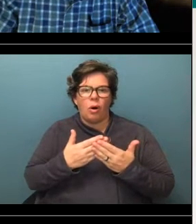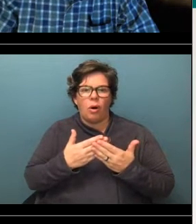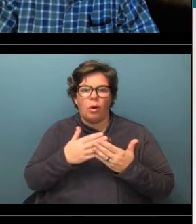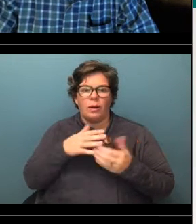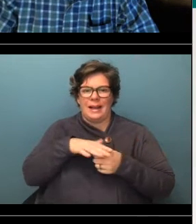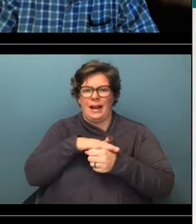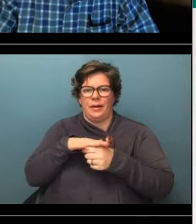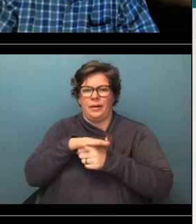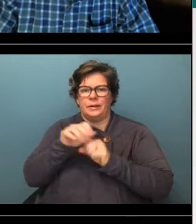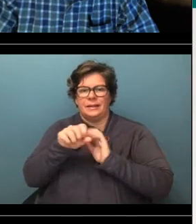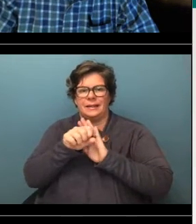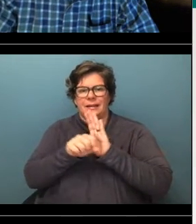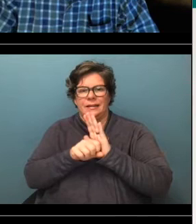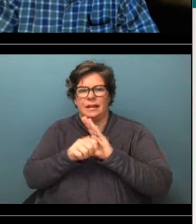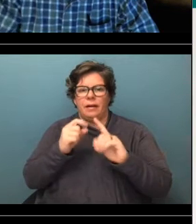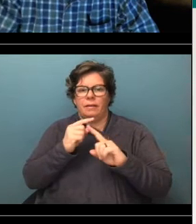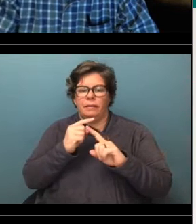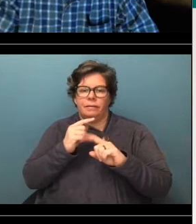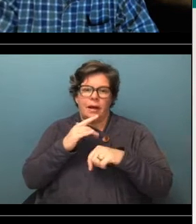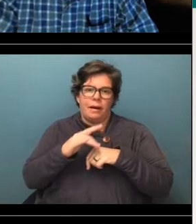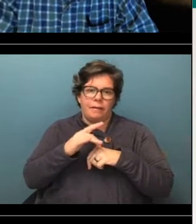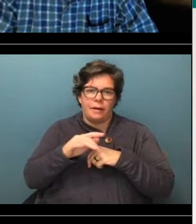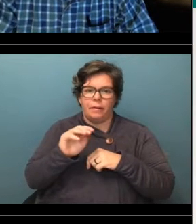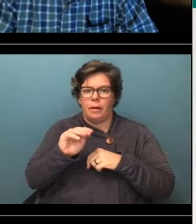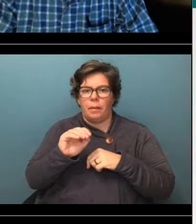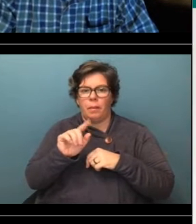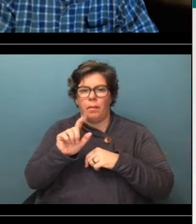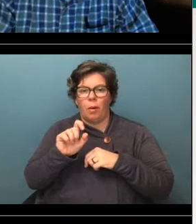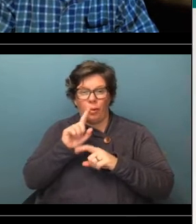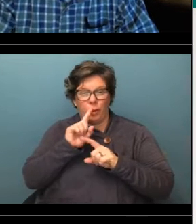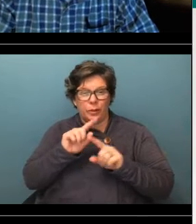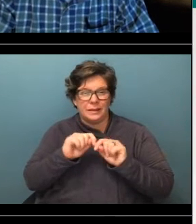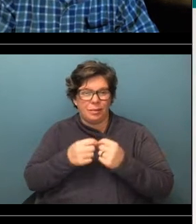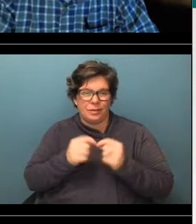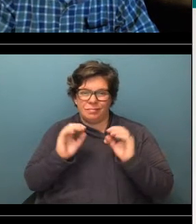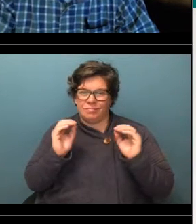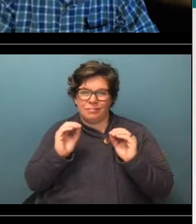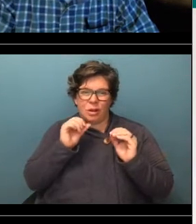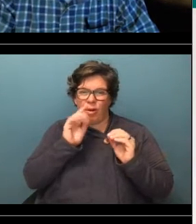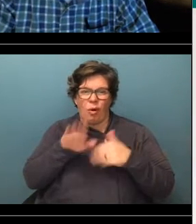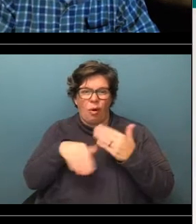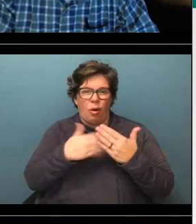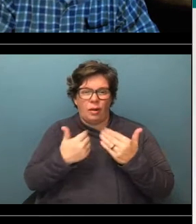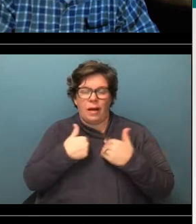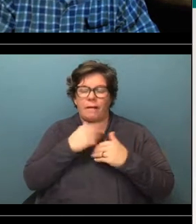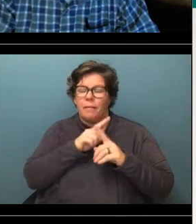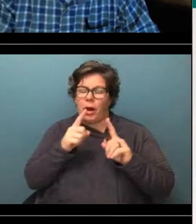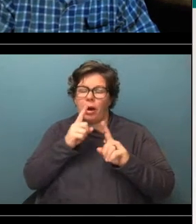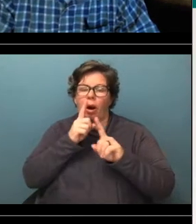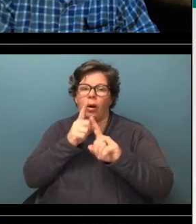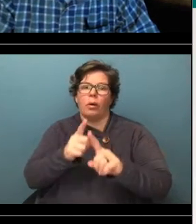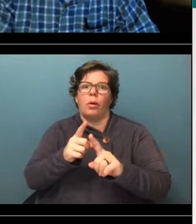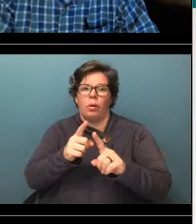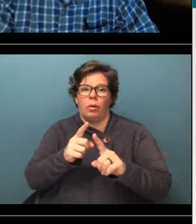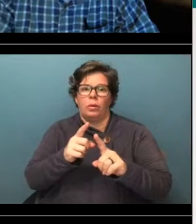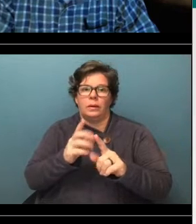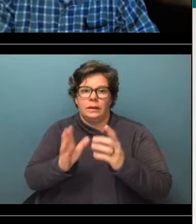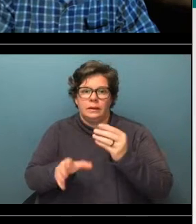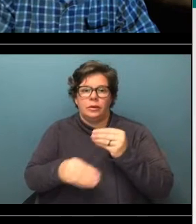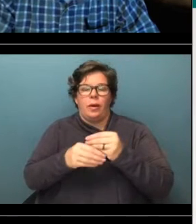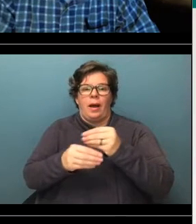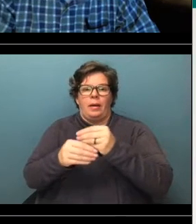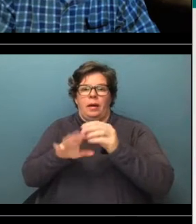have regularly available mobile response teams, but that is one of the working goals for the Division of Behavioral Health.